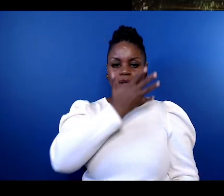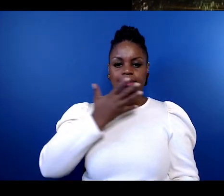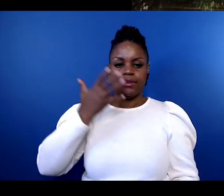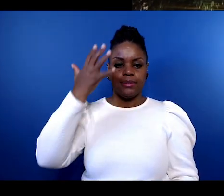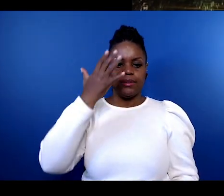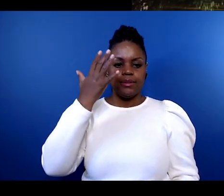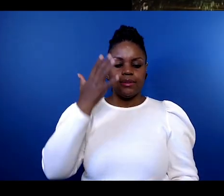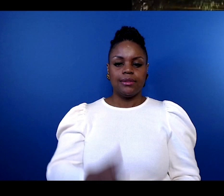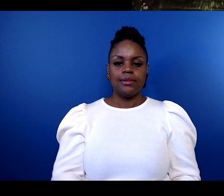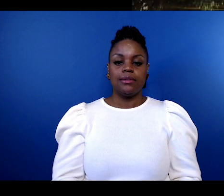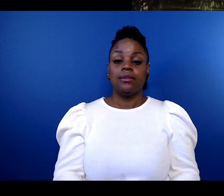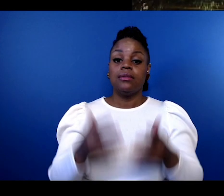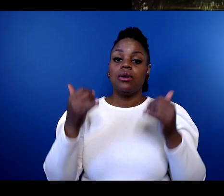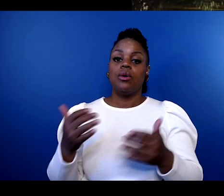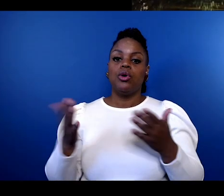wiggle the toes,